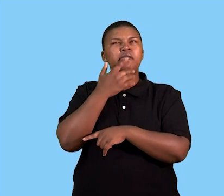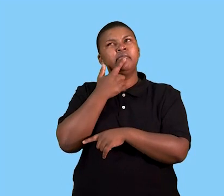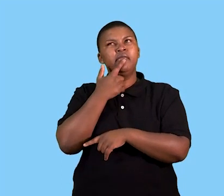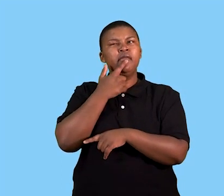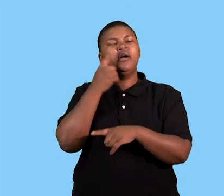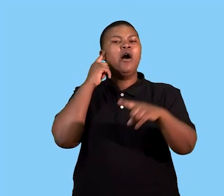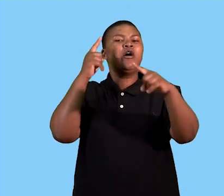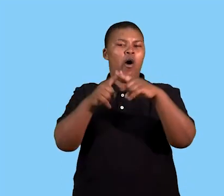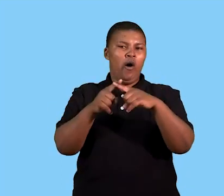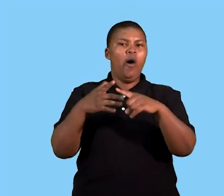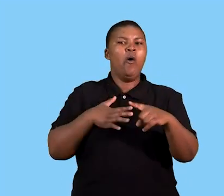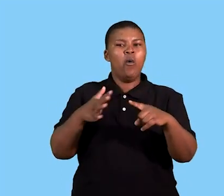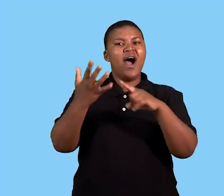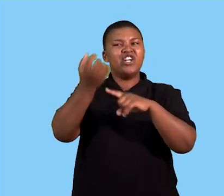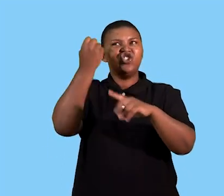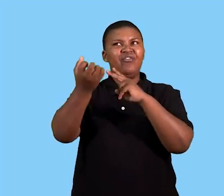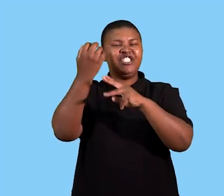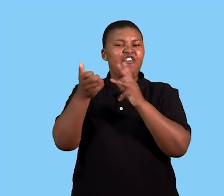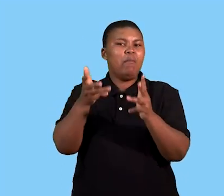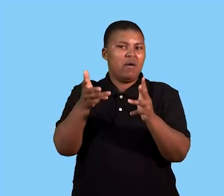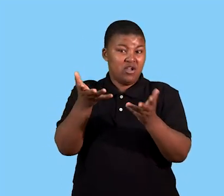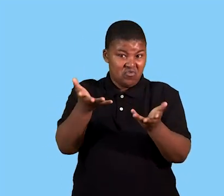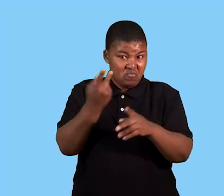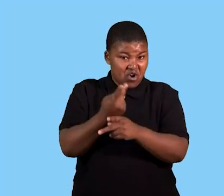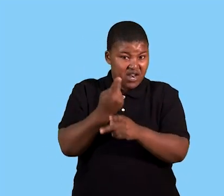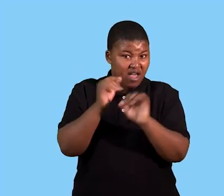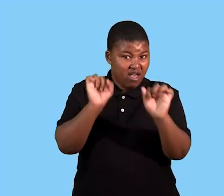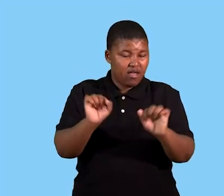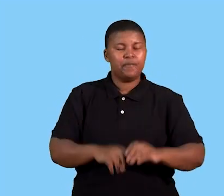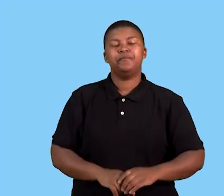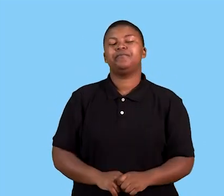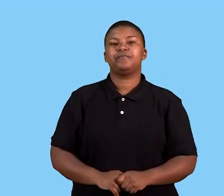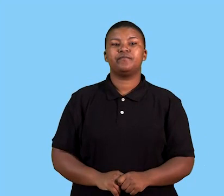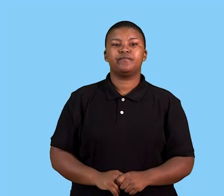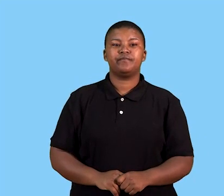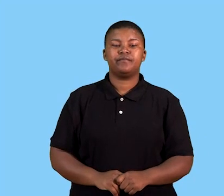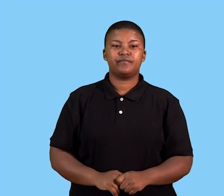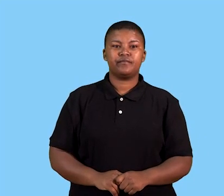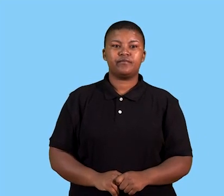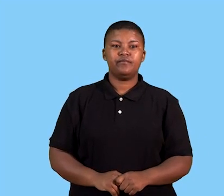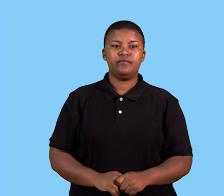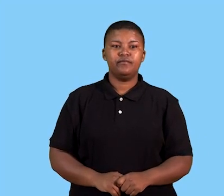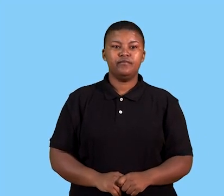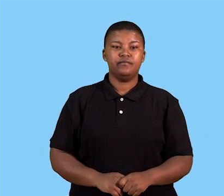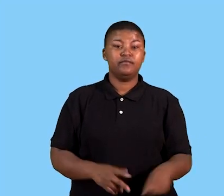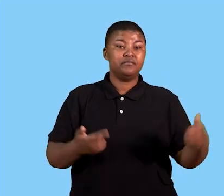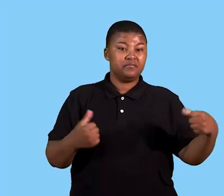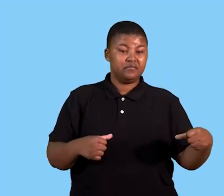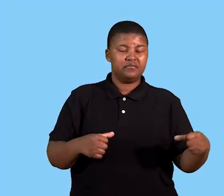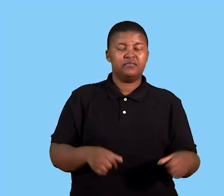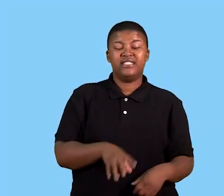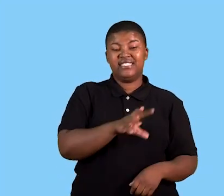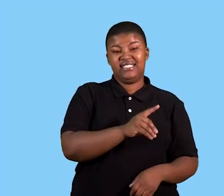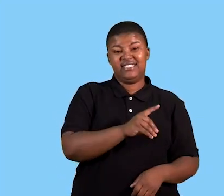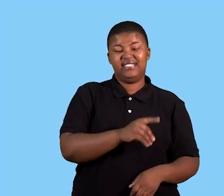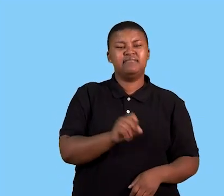clearly her goal, what she wants to achieve with her product in the long term. And then D will give